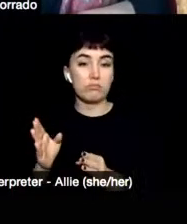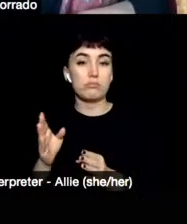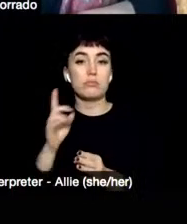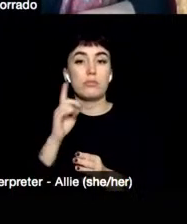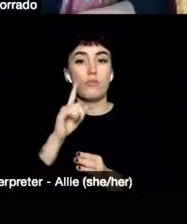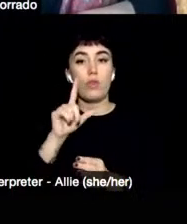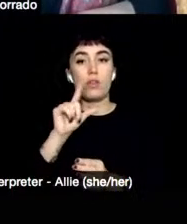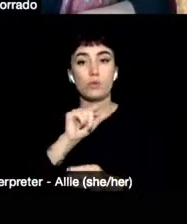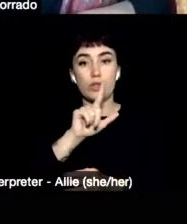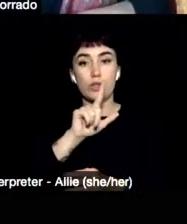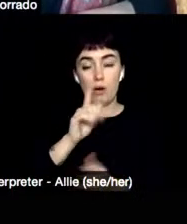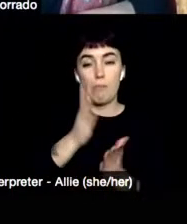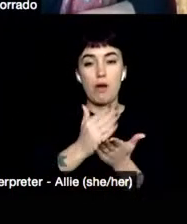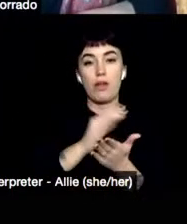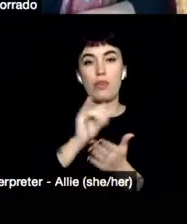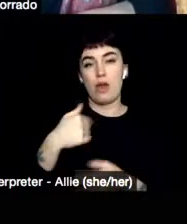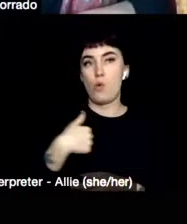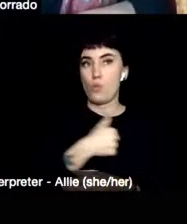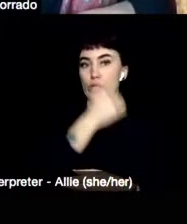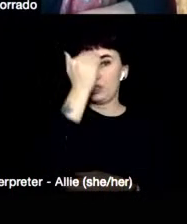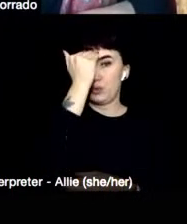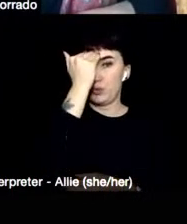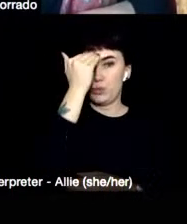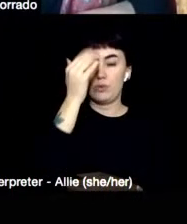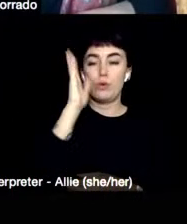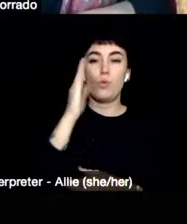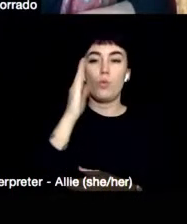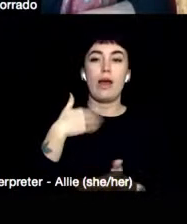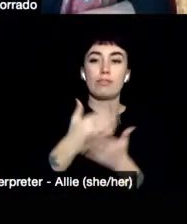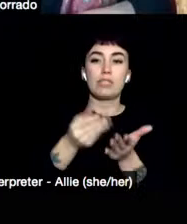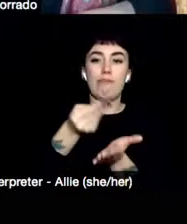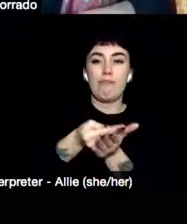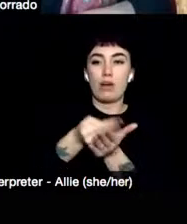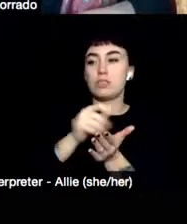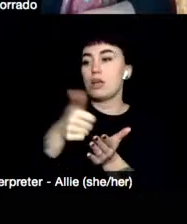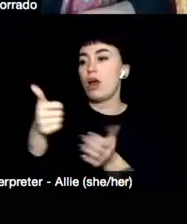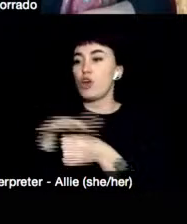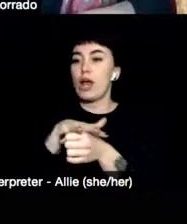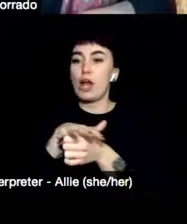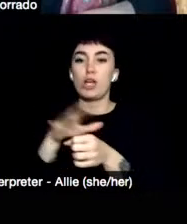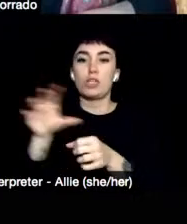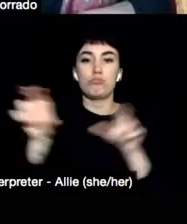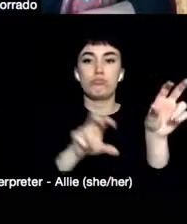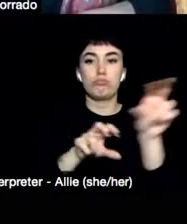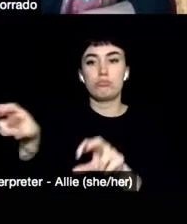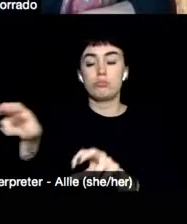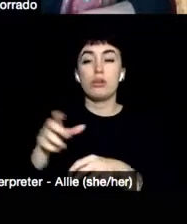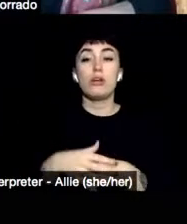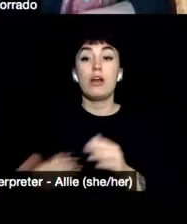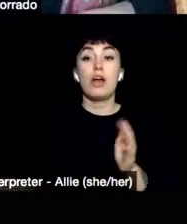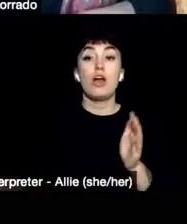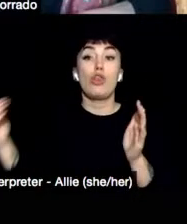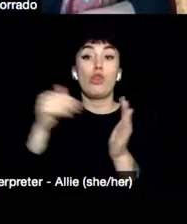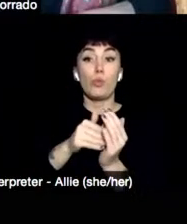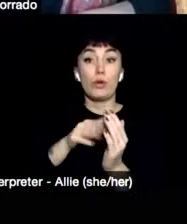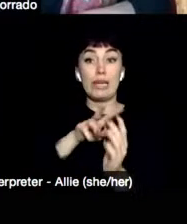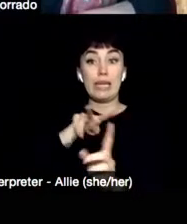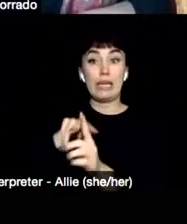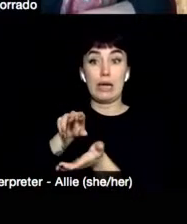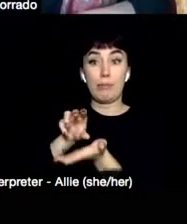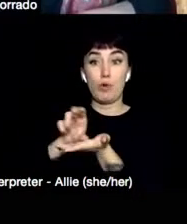21 budget that we knew we'd have some funds in other areas. The